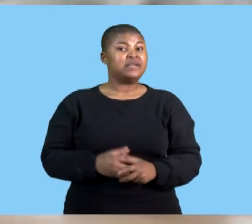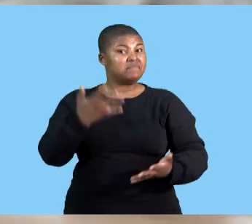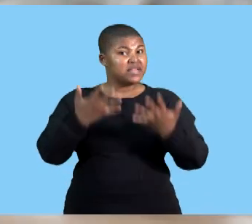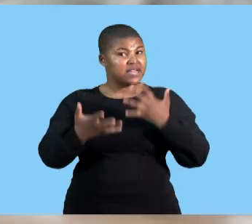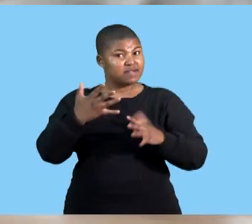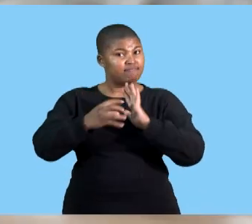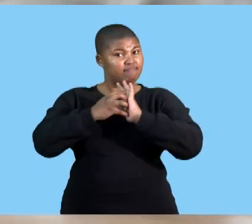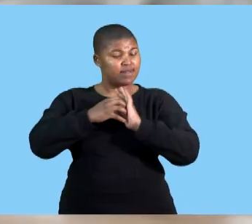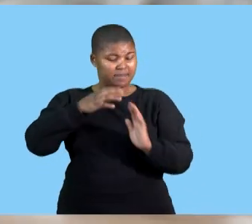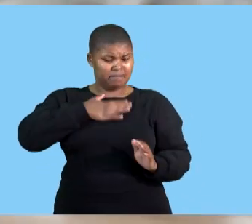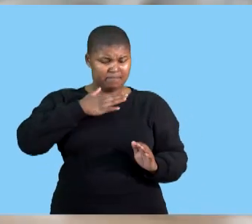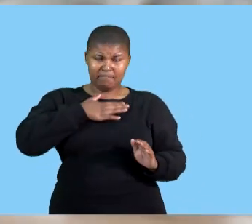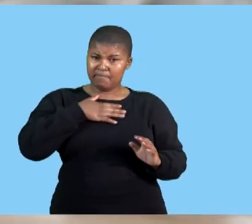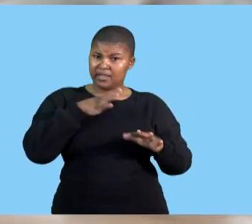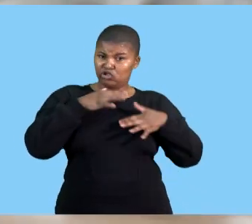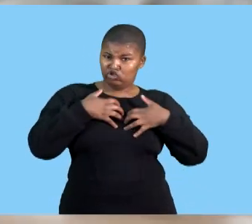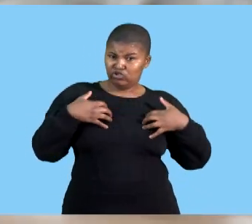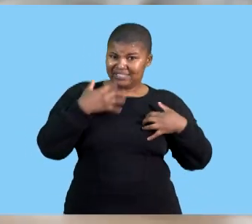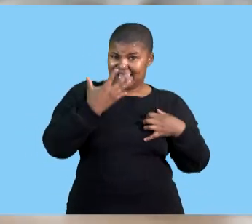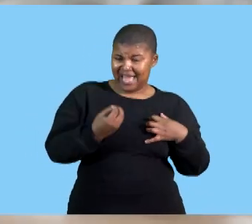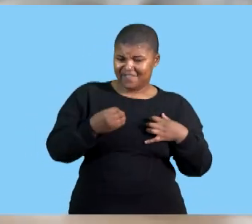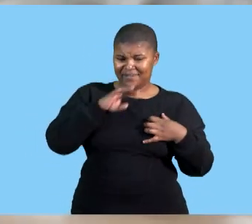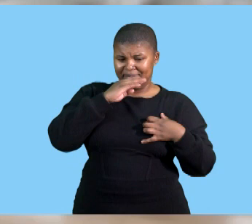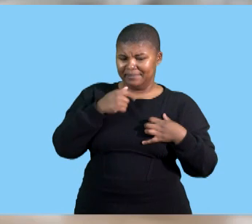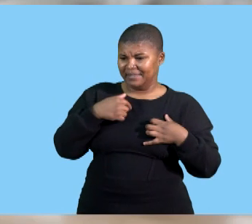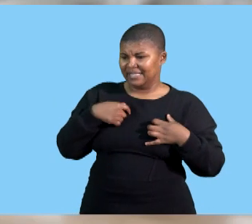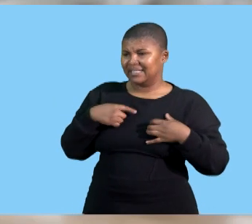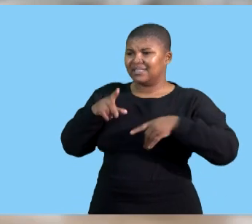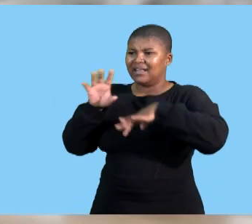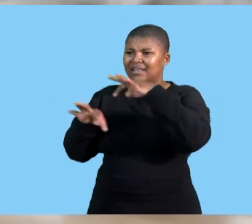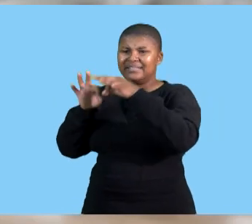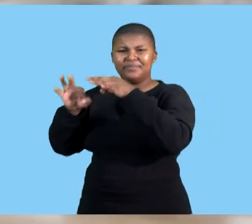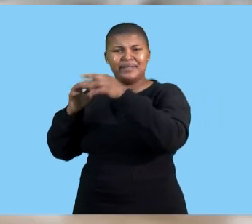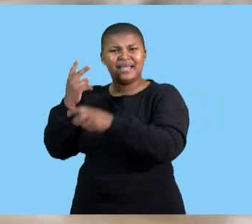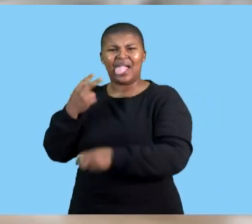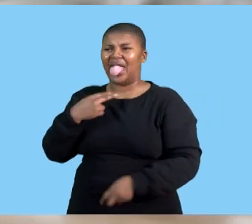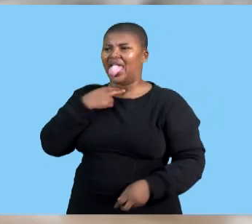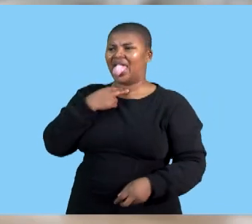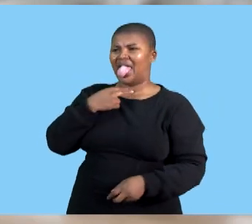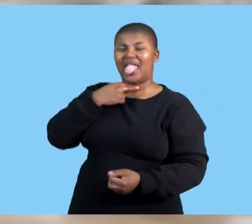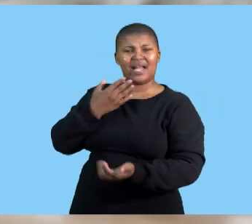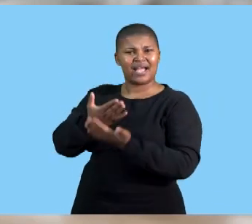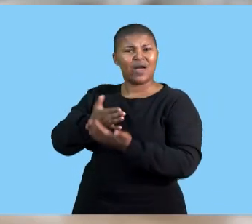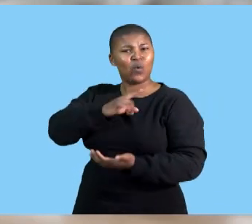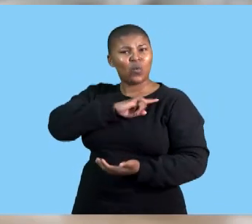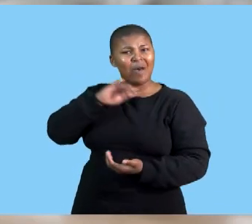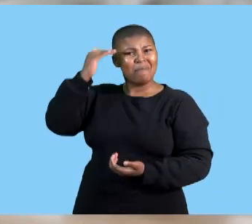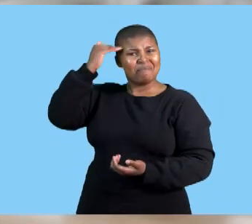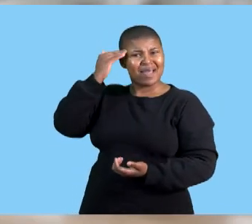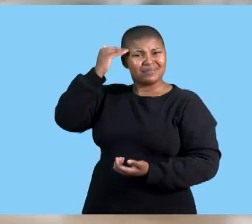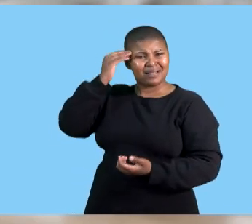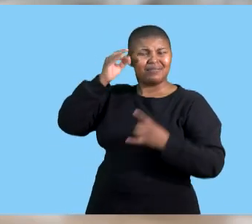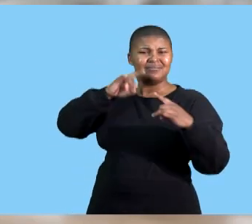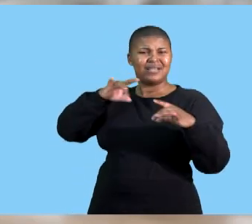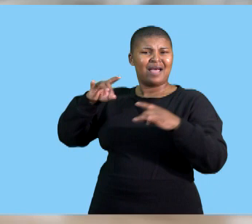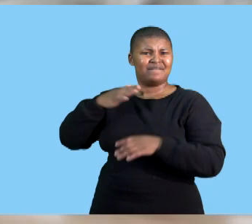might happen that I will give wrong explanations because my mental well-being is not in a good state, or I